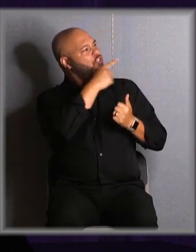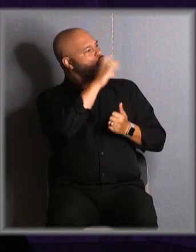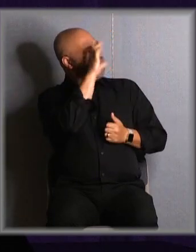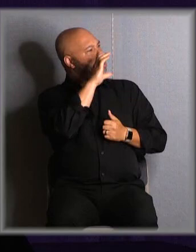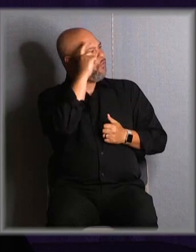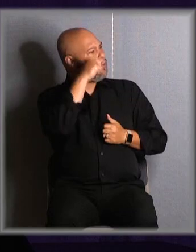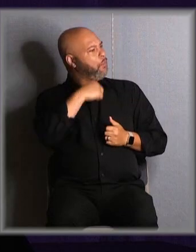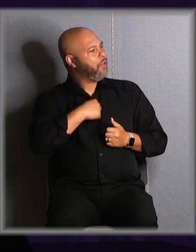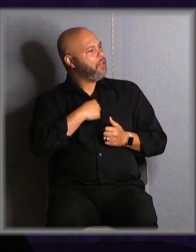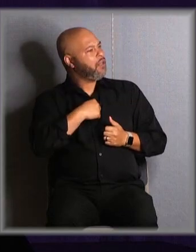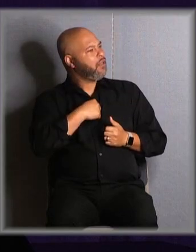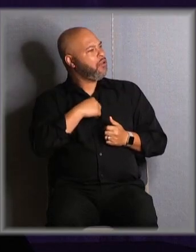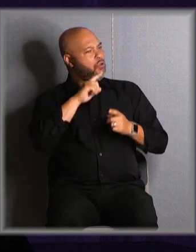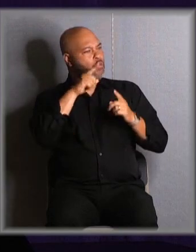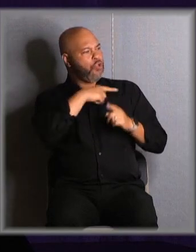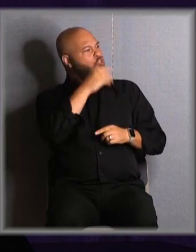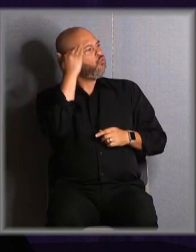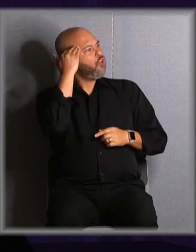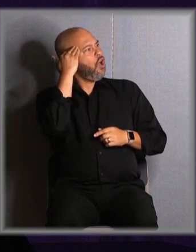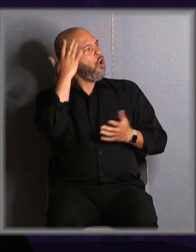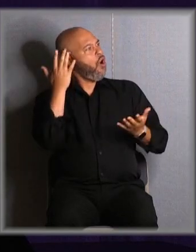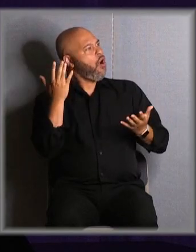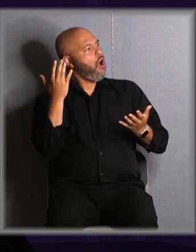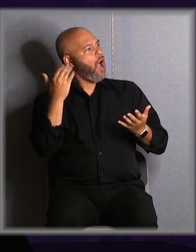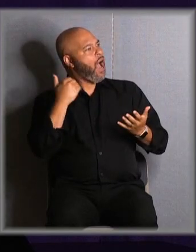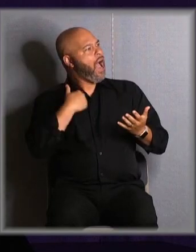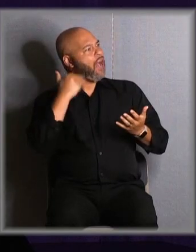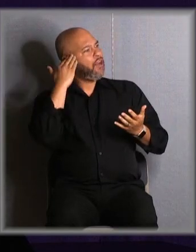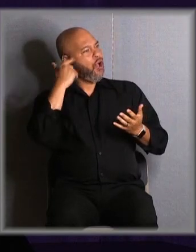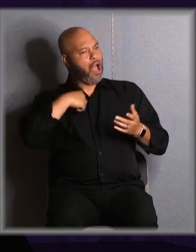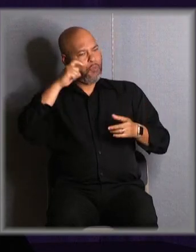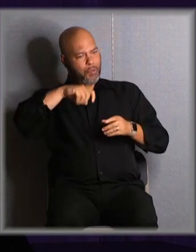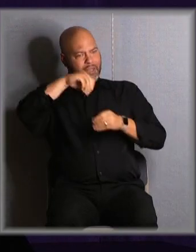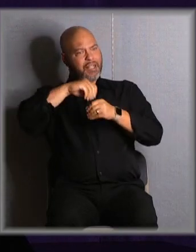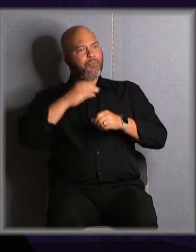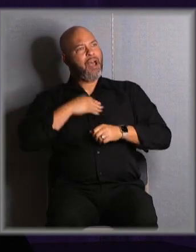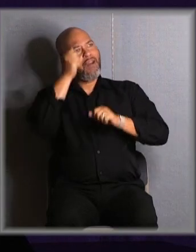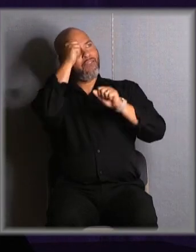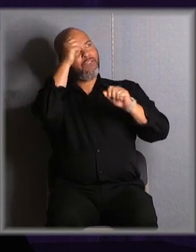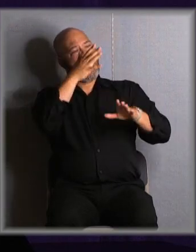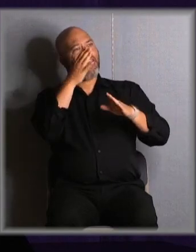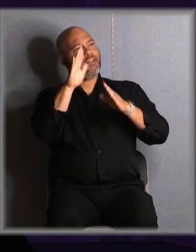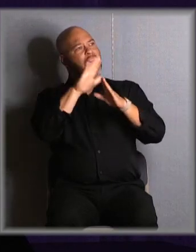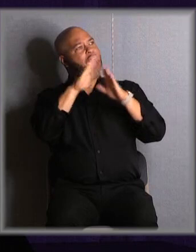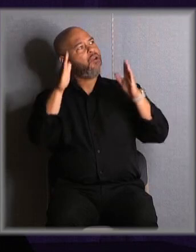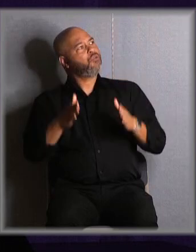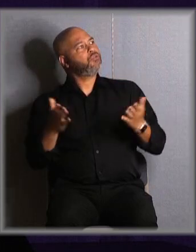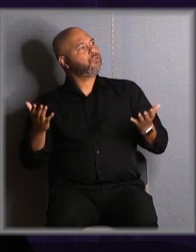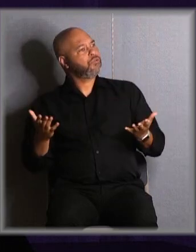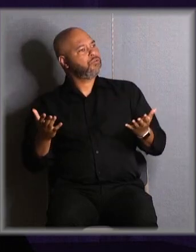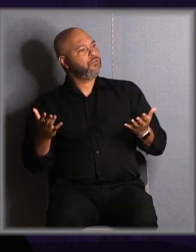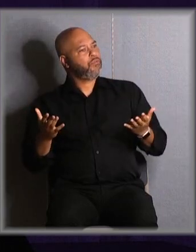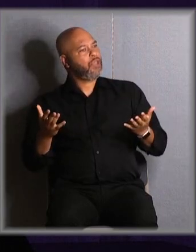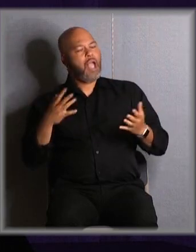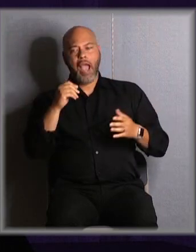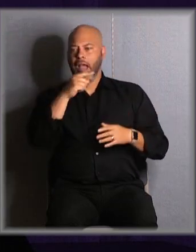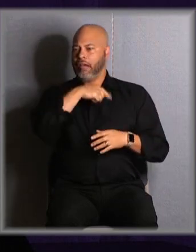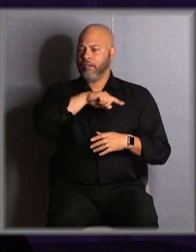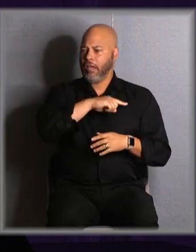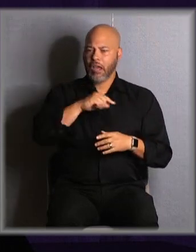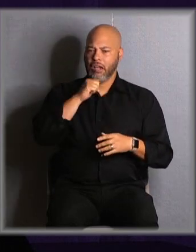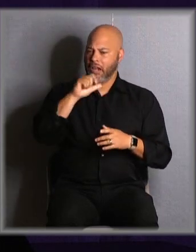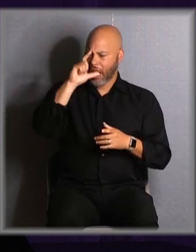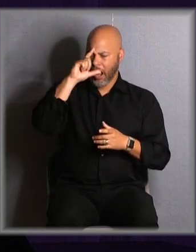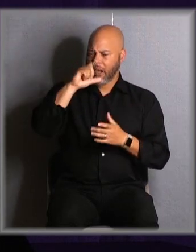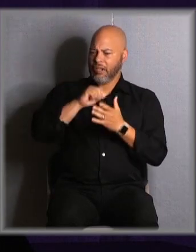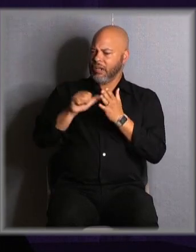me? Wist ye not that I must be about my father's business? And they understood not the saying which